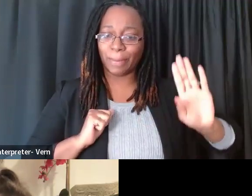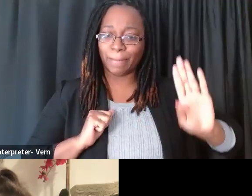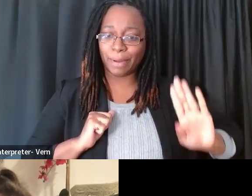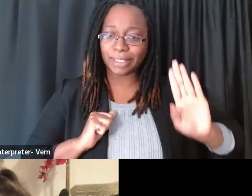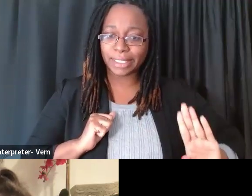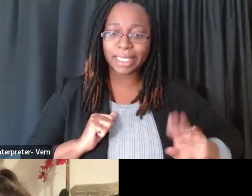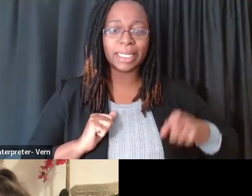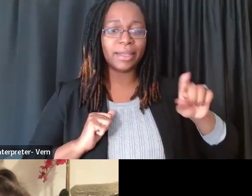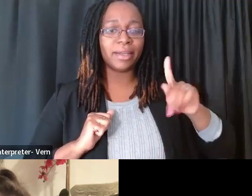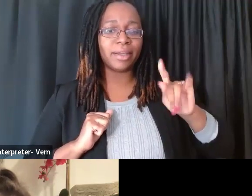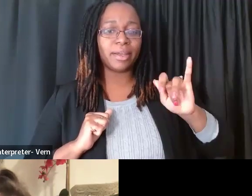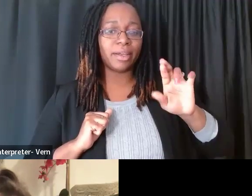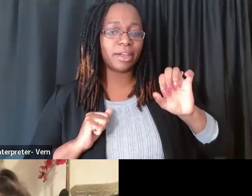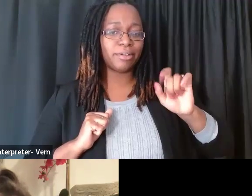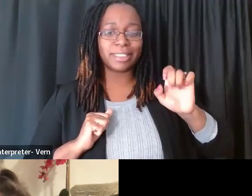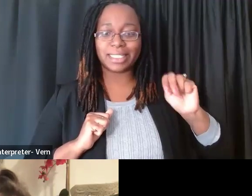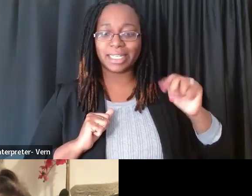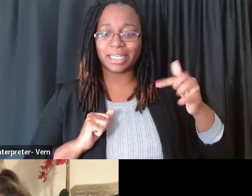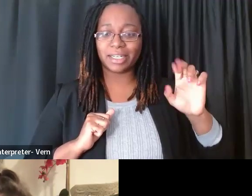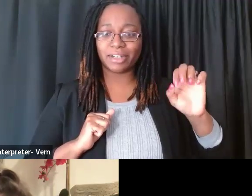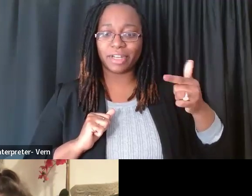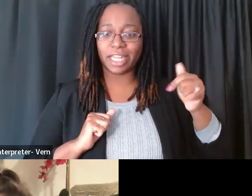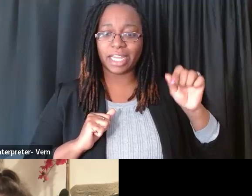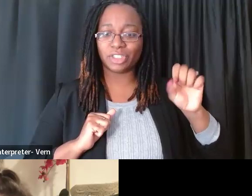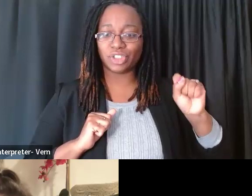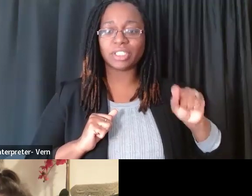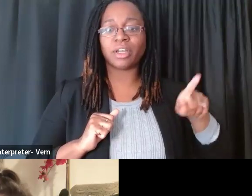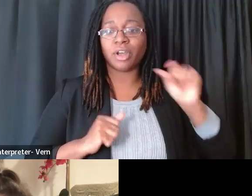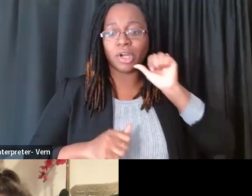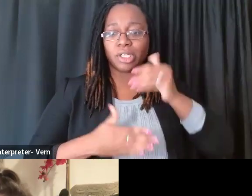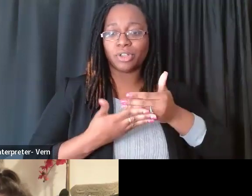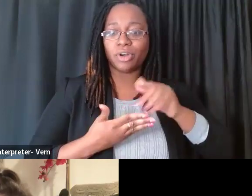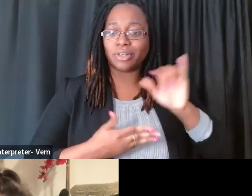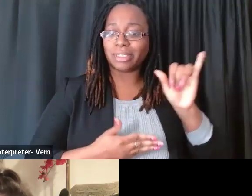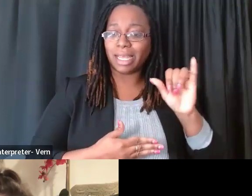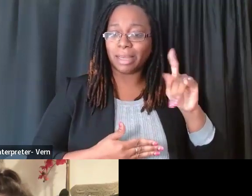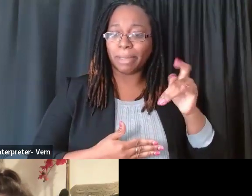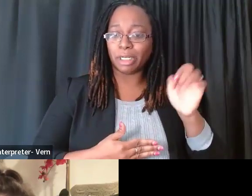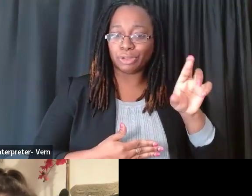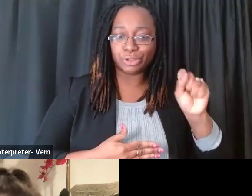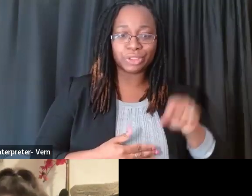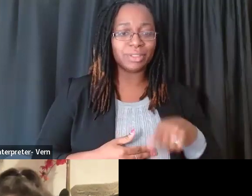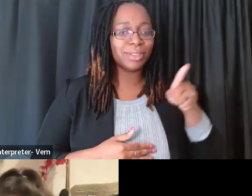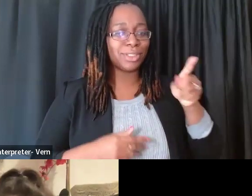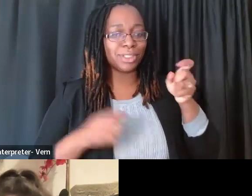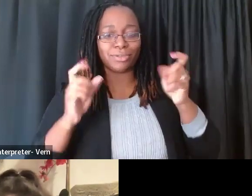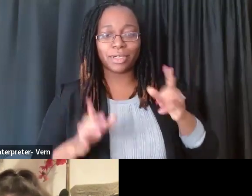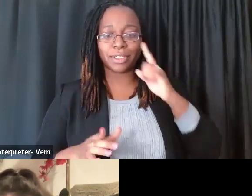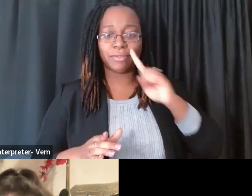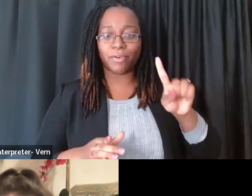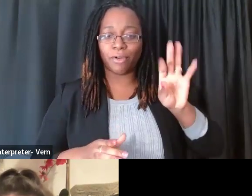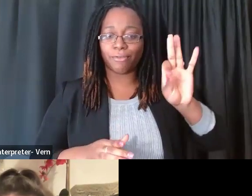Pillars. She is a director, a freelance director of theater and audio. She directed the Pulitzer